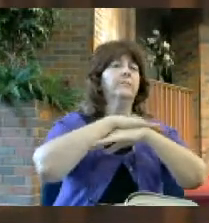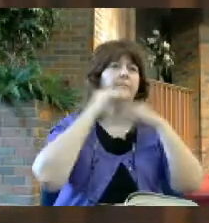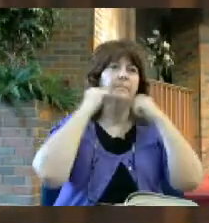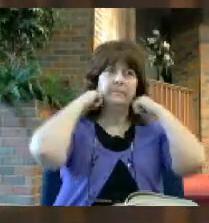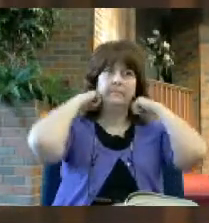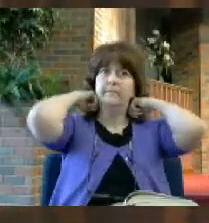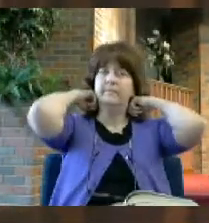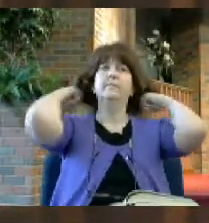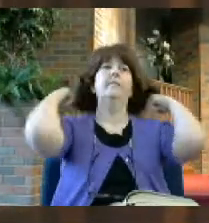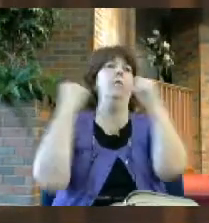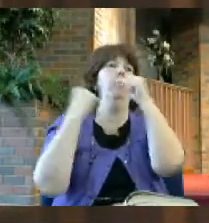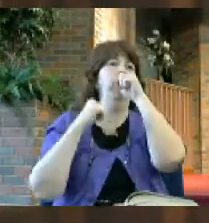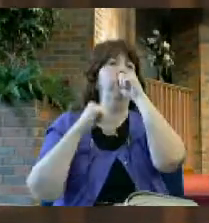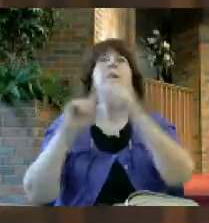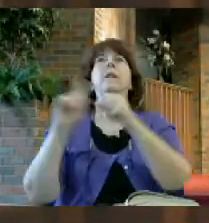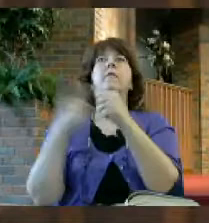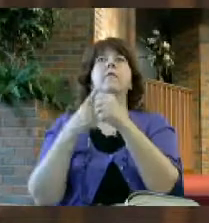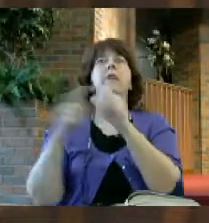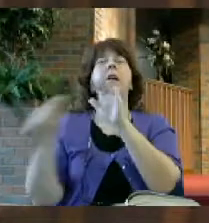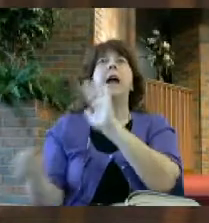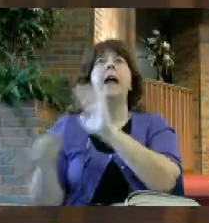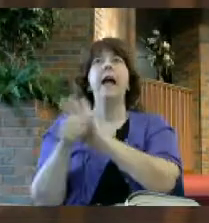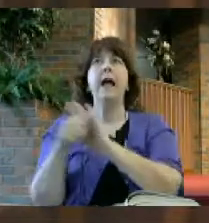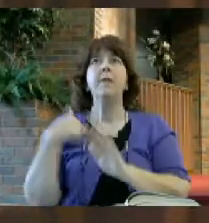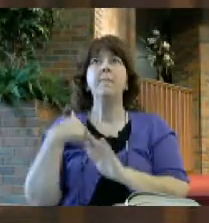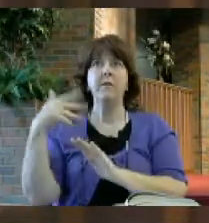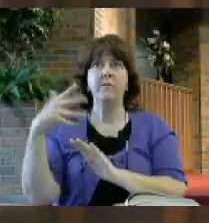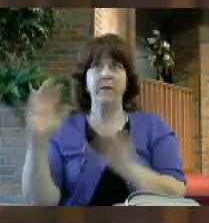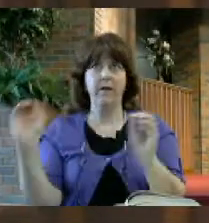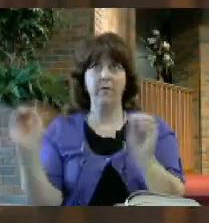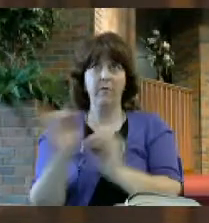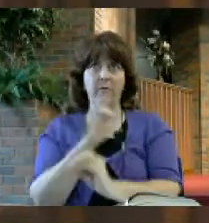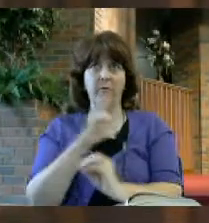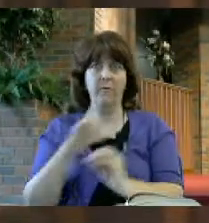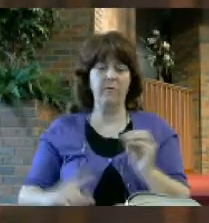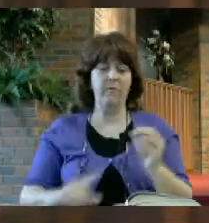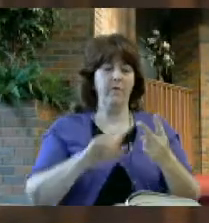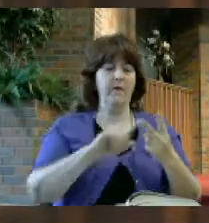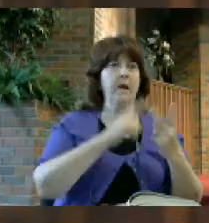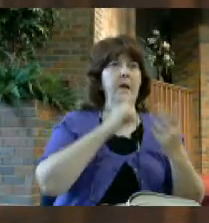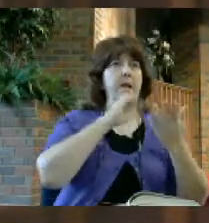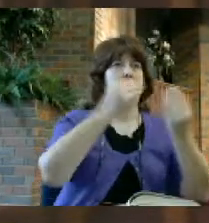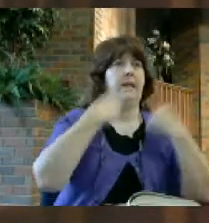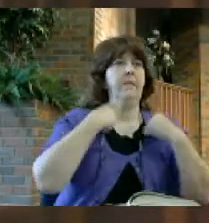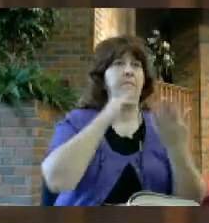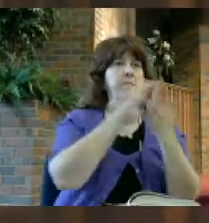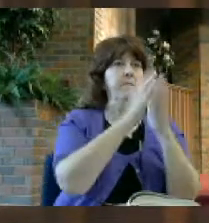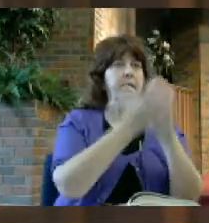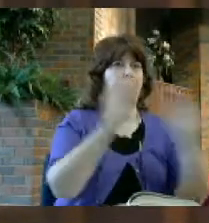first run. "Give me your peace, O Lord, safe in your dwelling place." And then finish up with